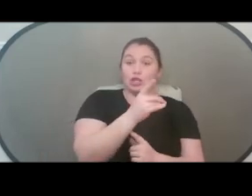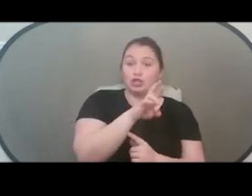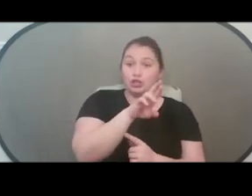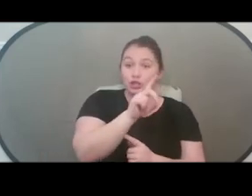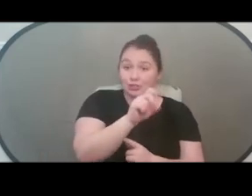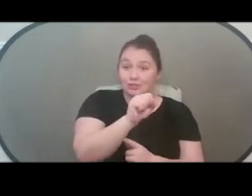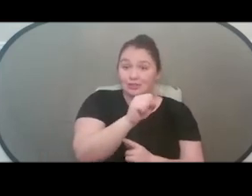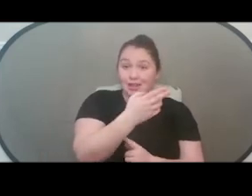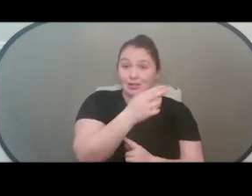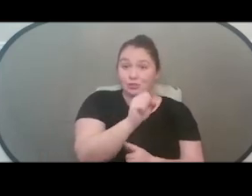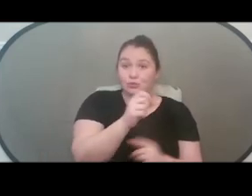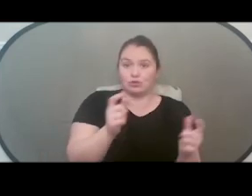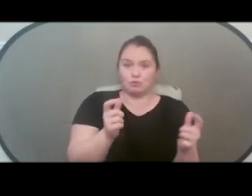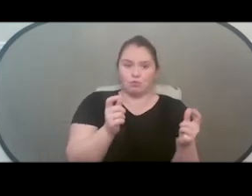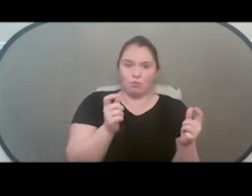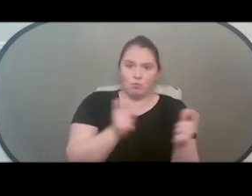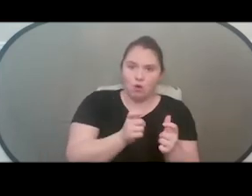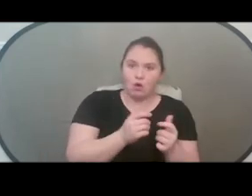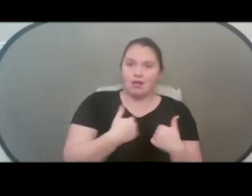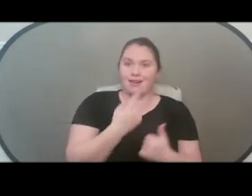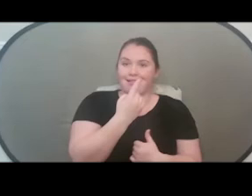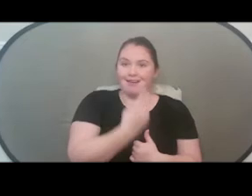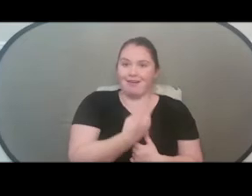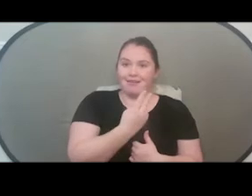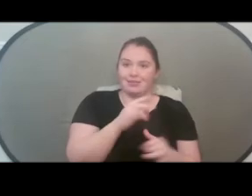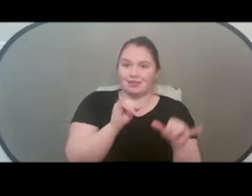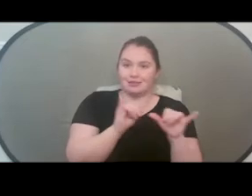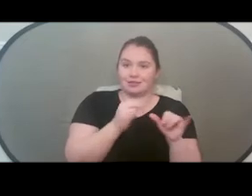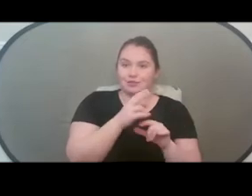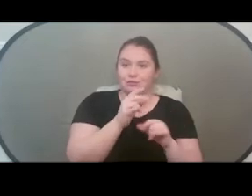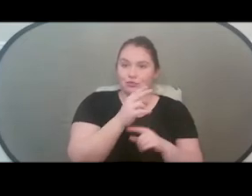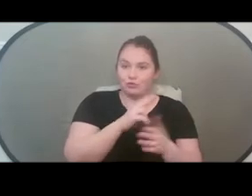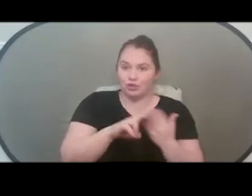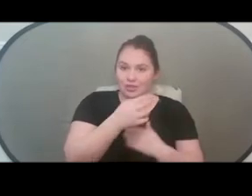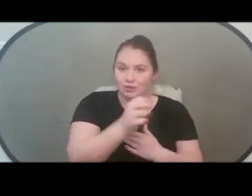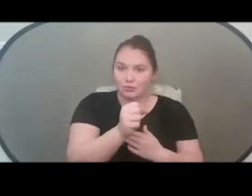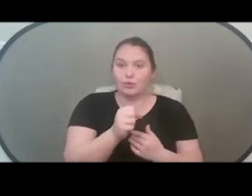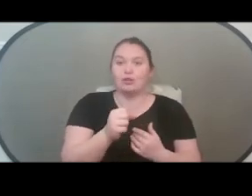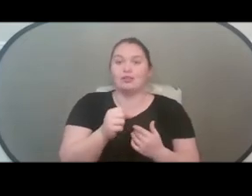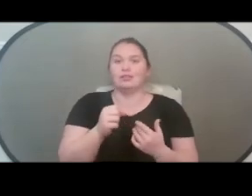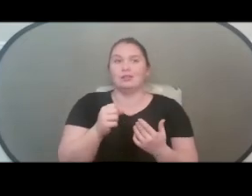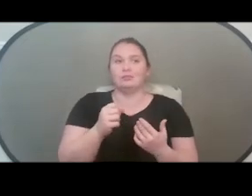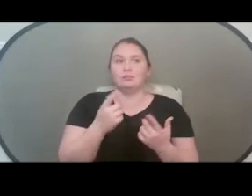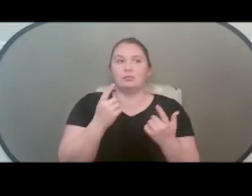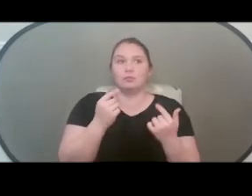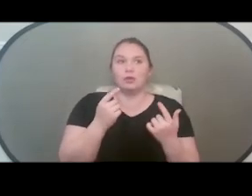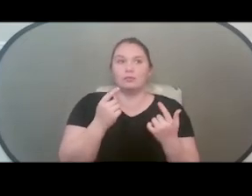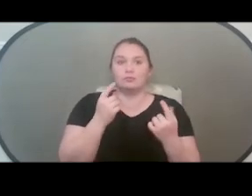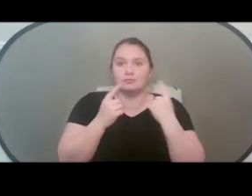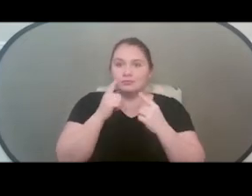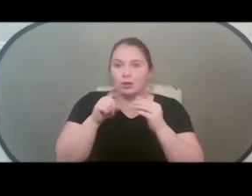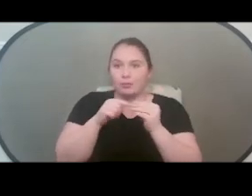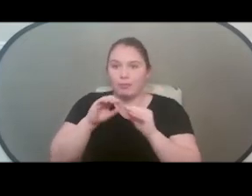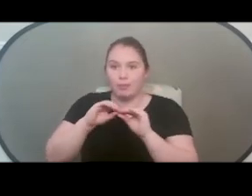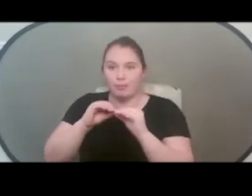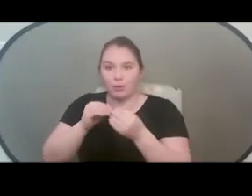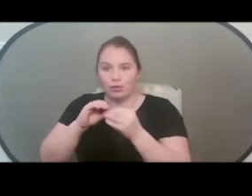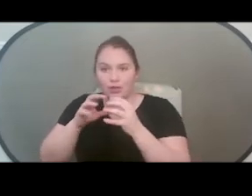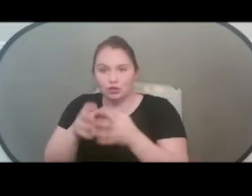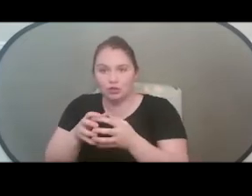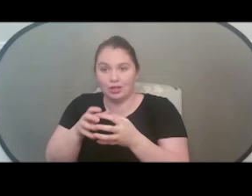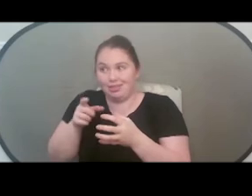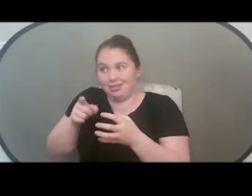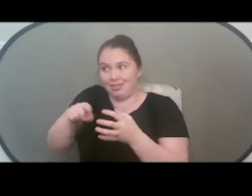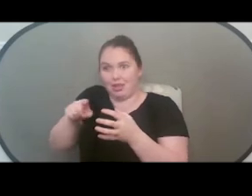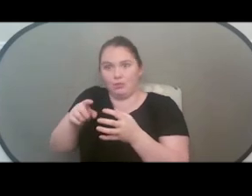It's about half the size of University High School in terms of population. They were constrained on just 14